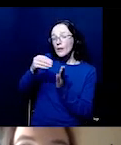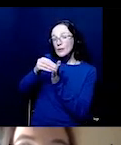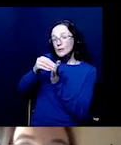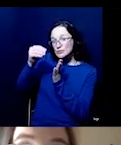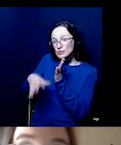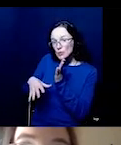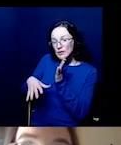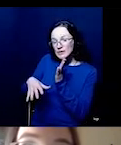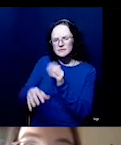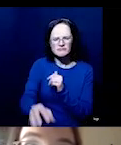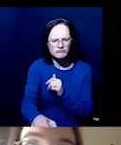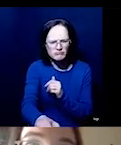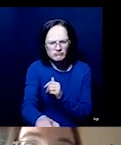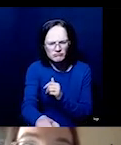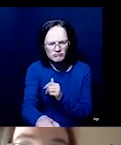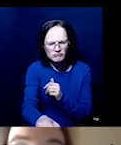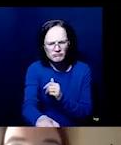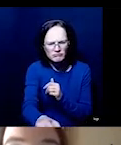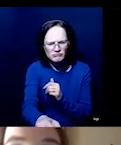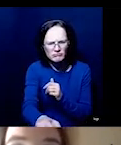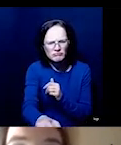earlier on.